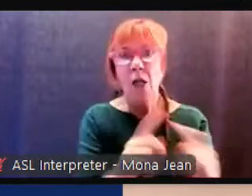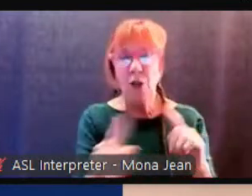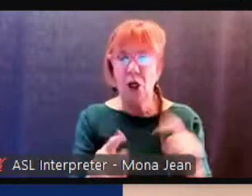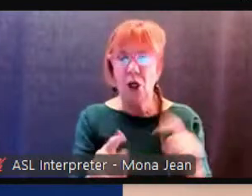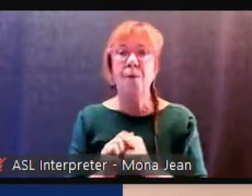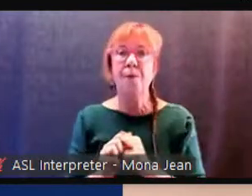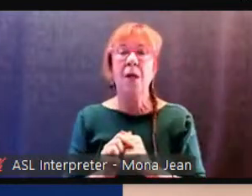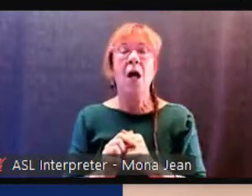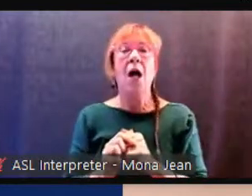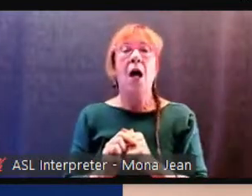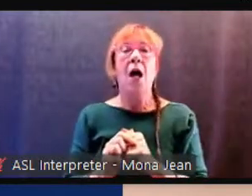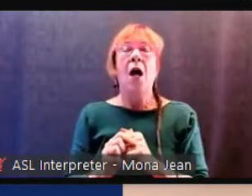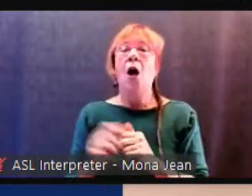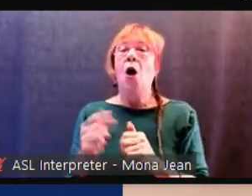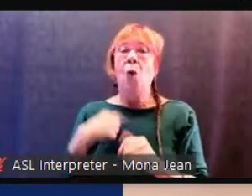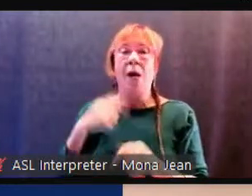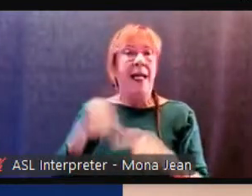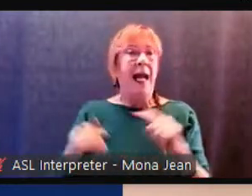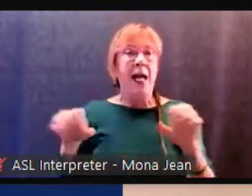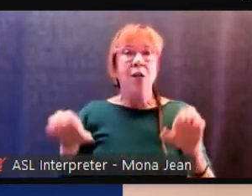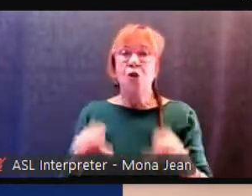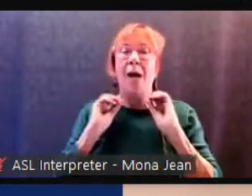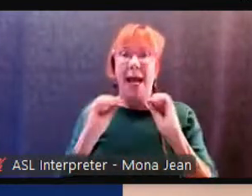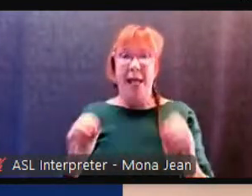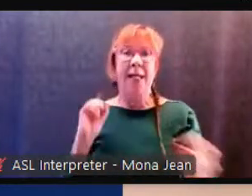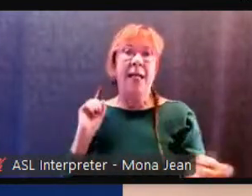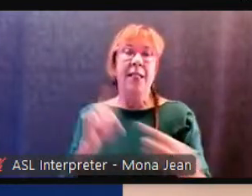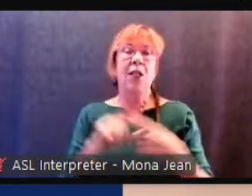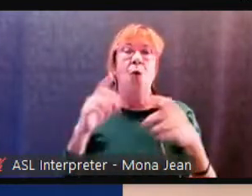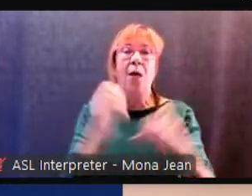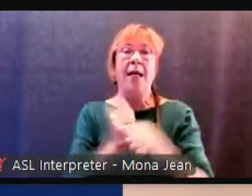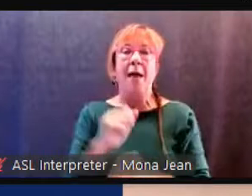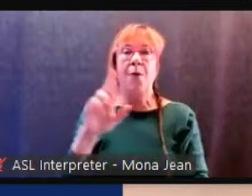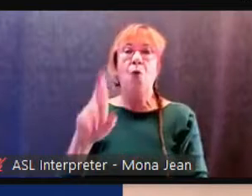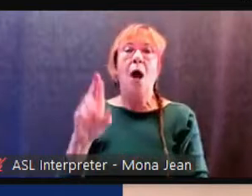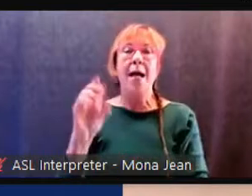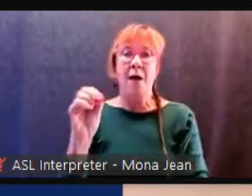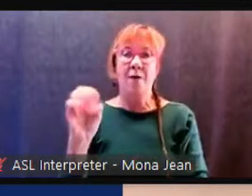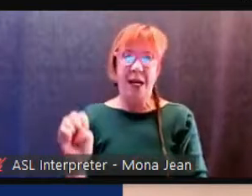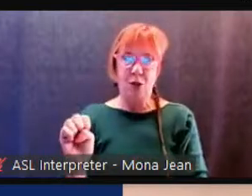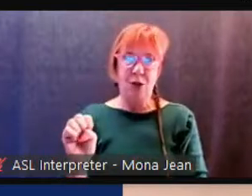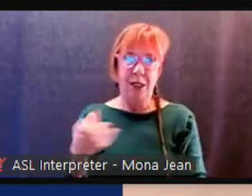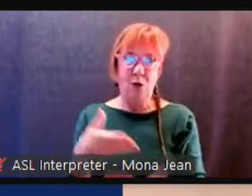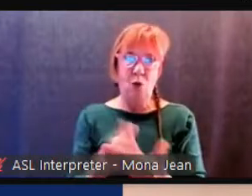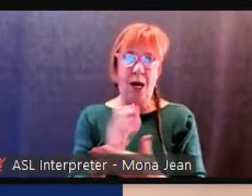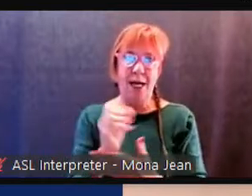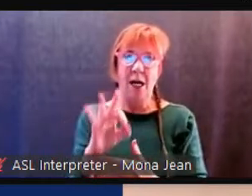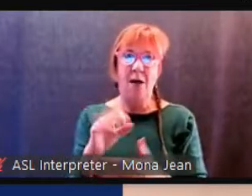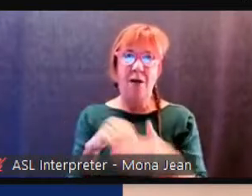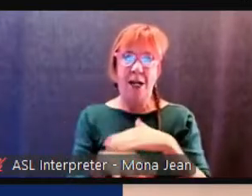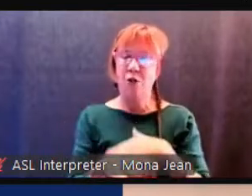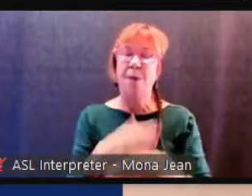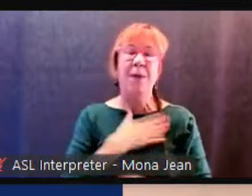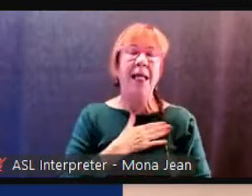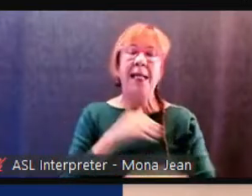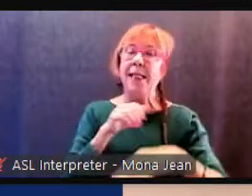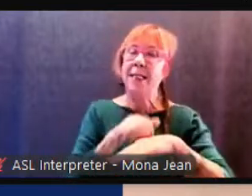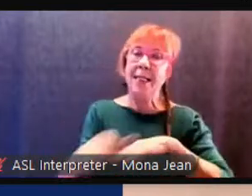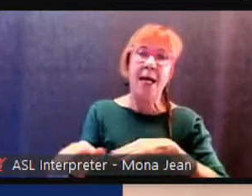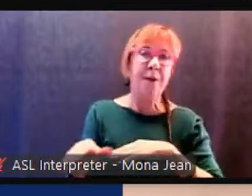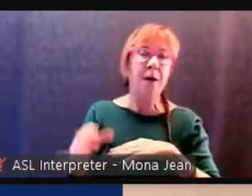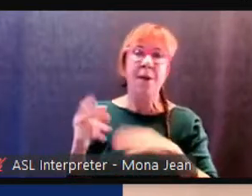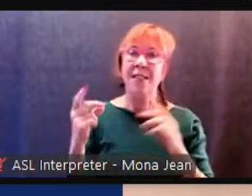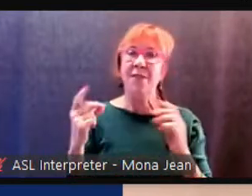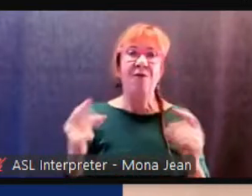can't do anything unless we have that right of entry. So please get in those rights of entry so we can do work in